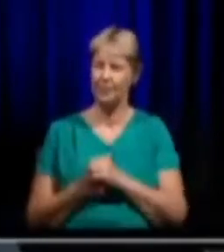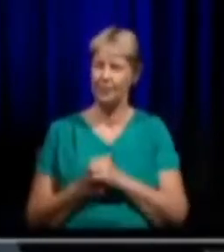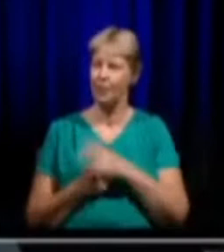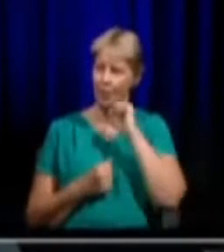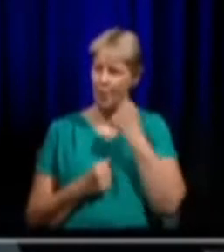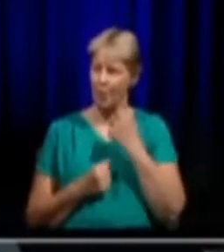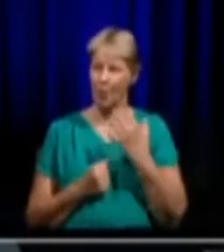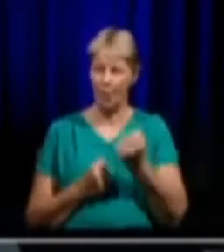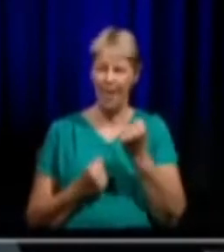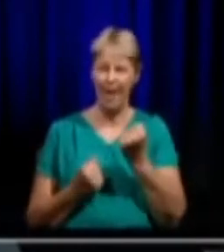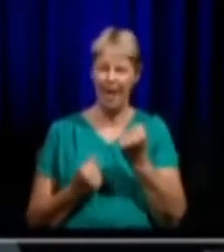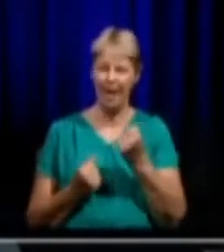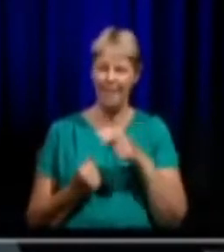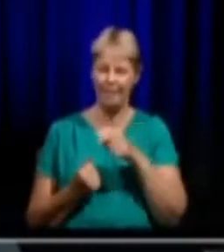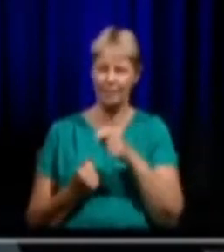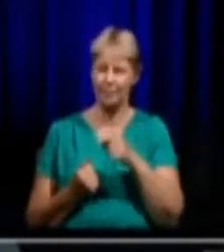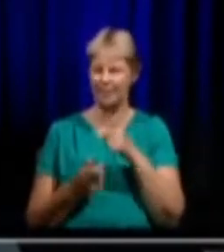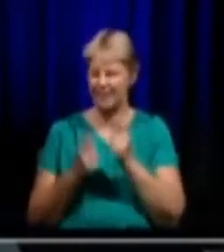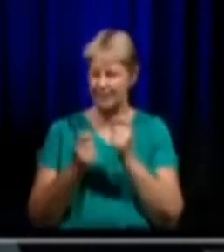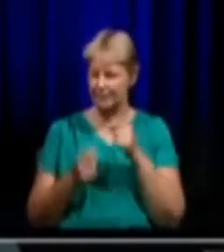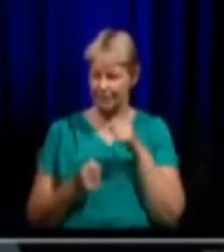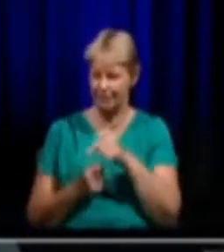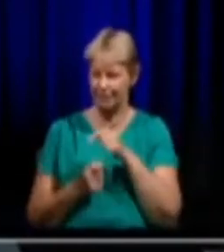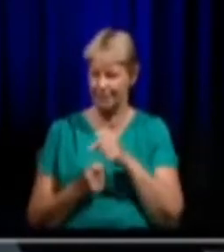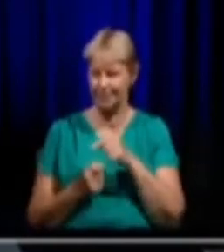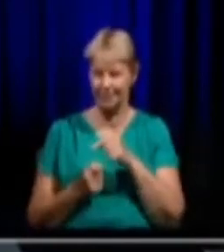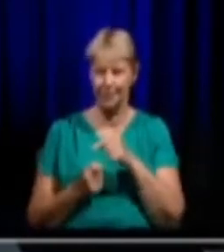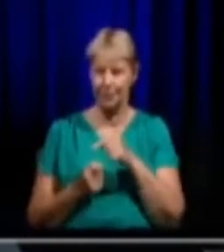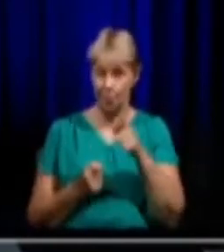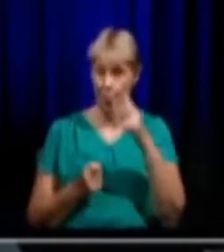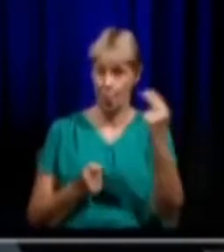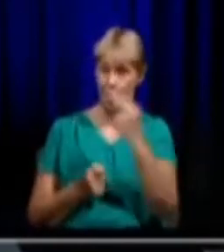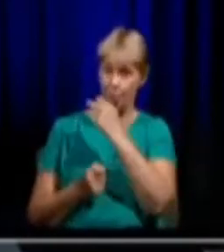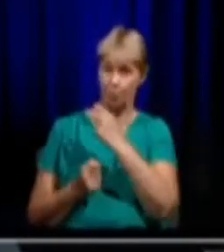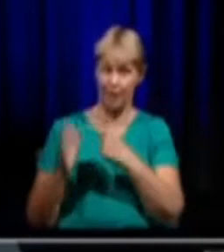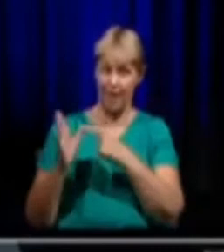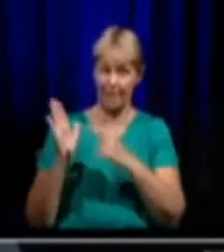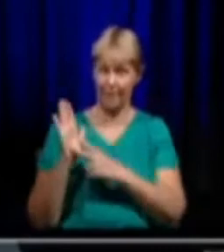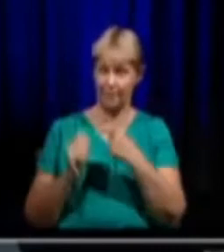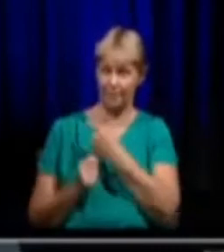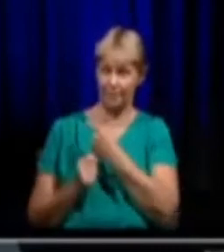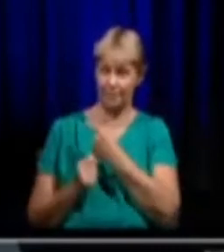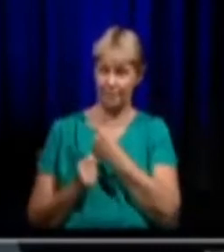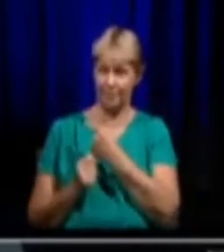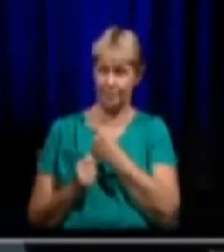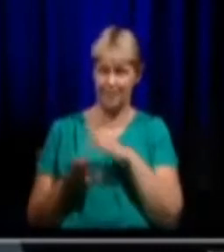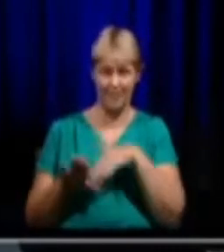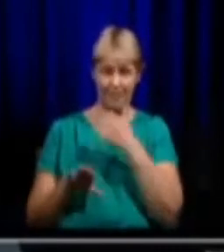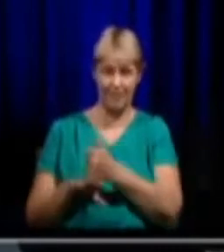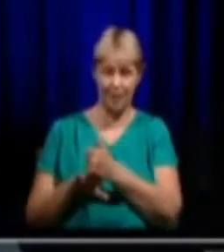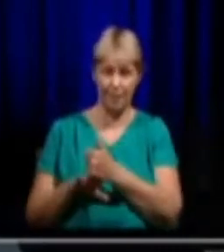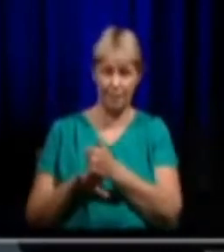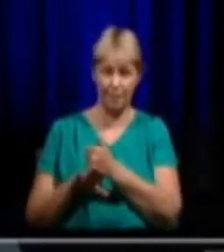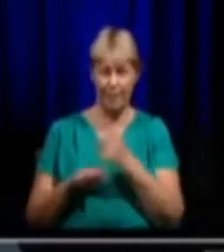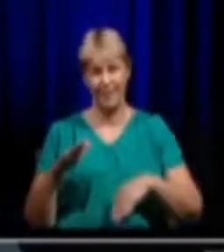you to do something. I'm not. Today you just get to watch an experiment on the screens. This is set up with a room full